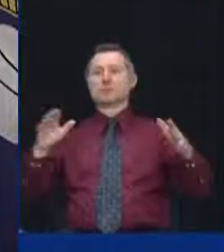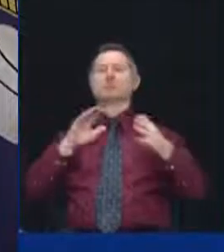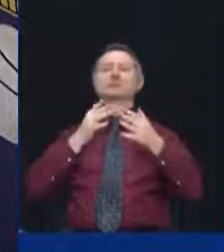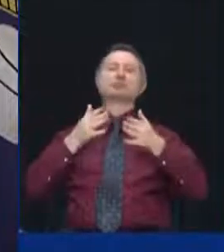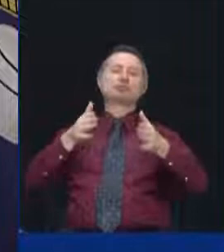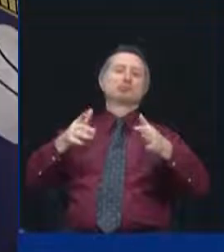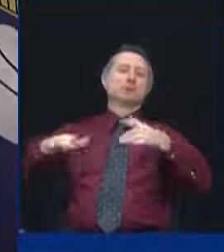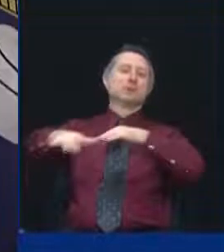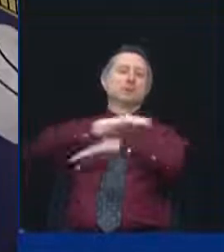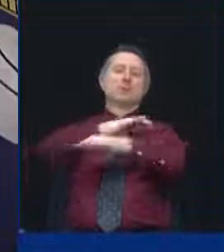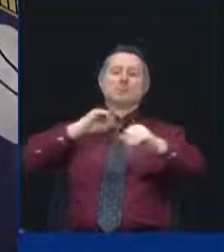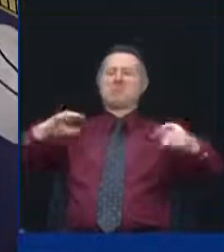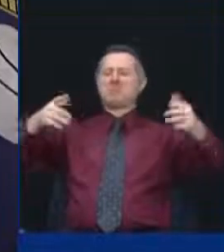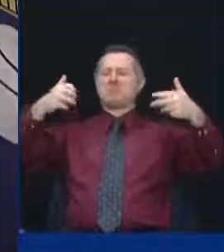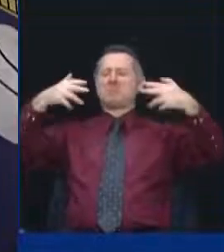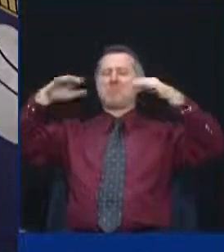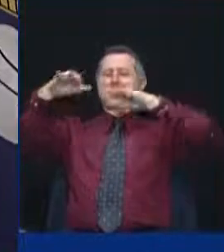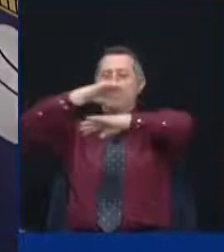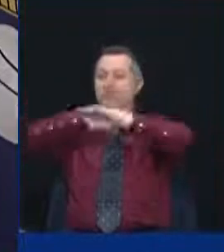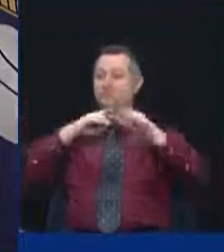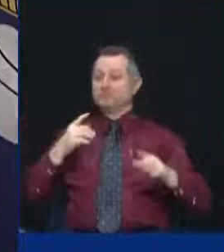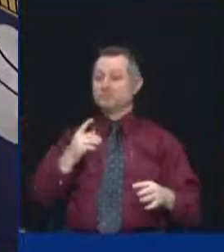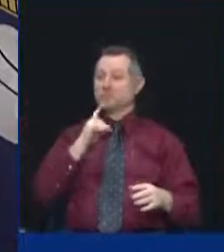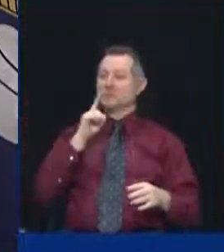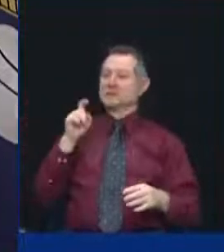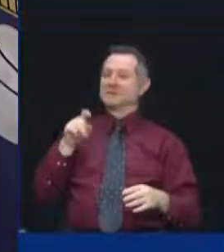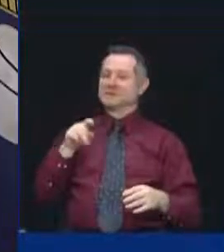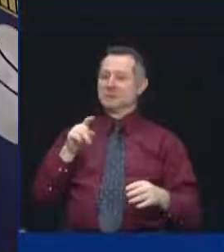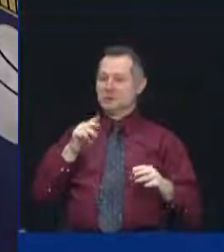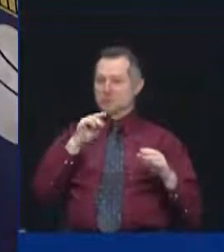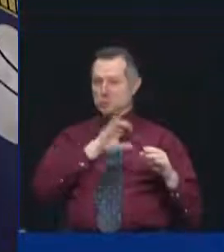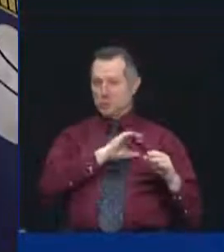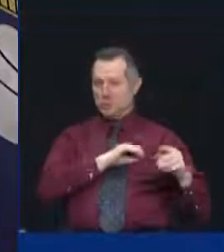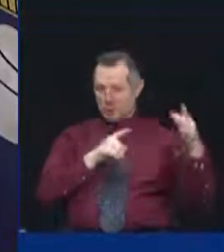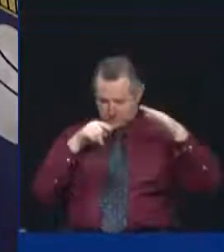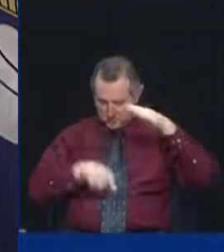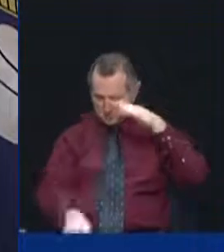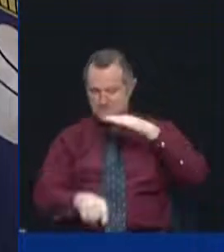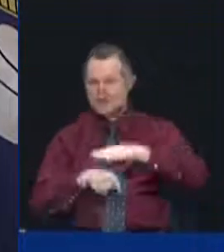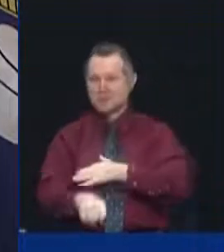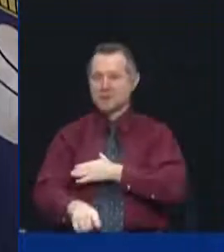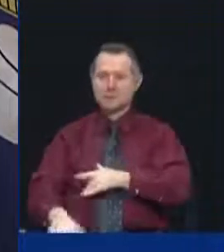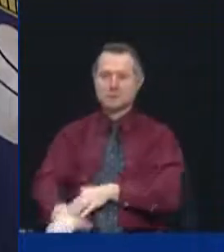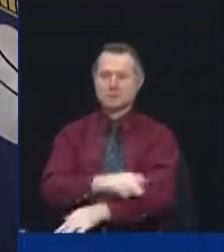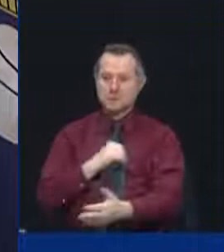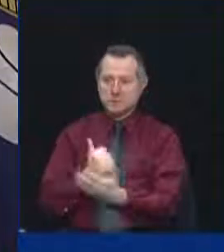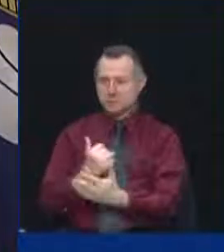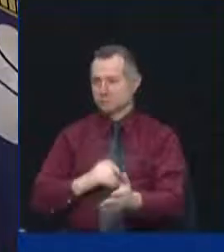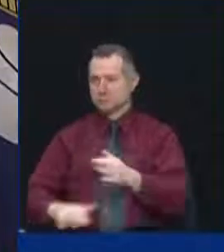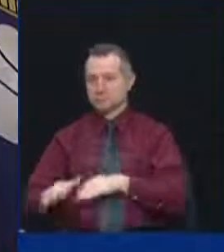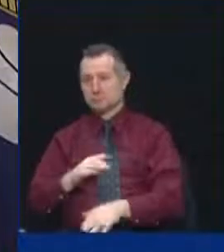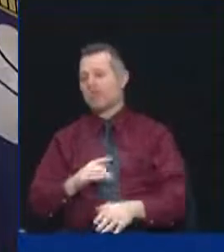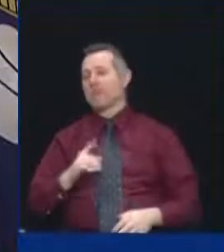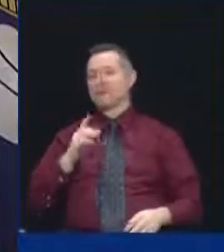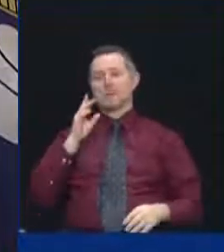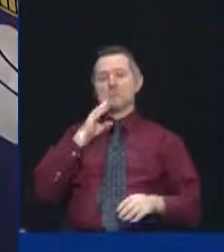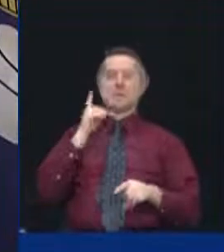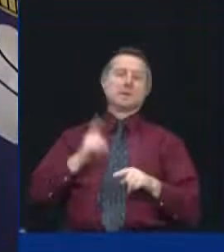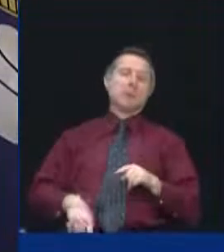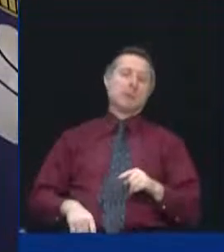We need the NYPD. We need the same intervention. You're not going to stop the trains, so you